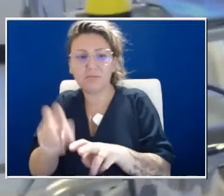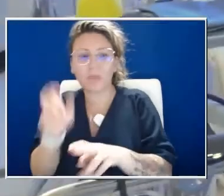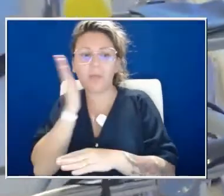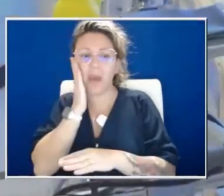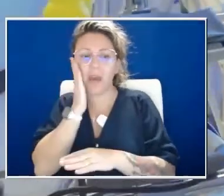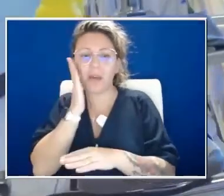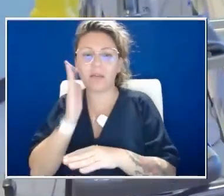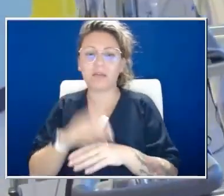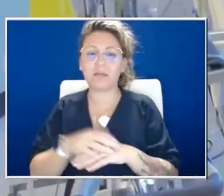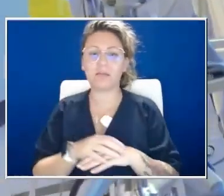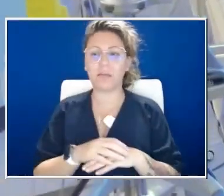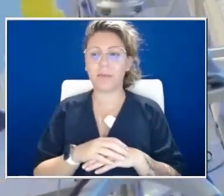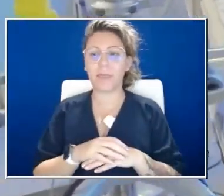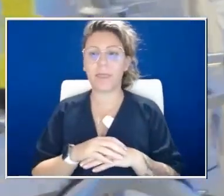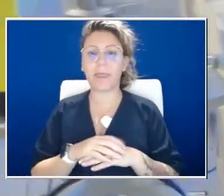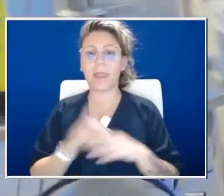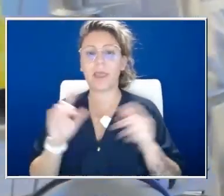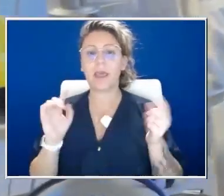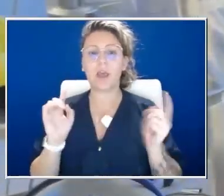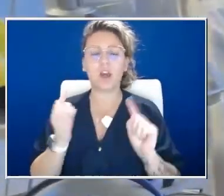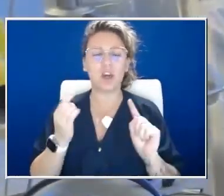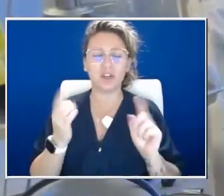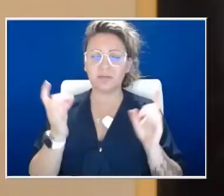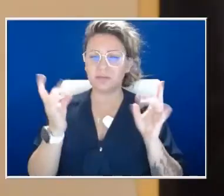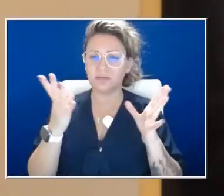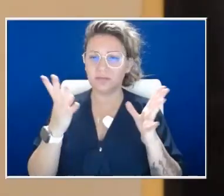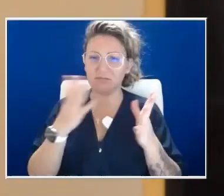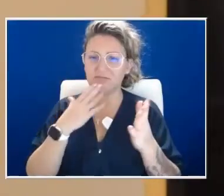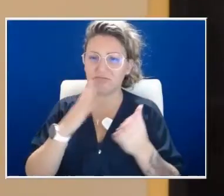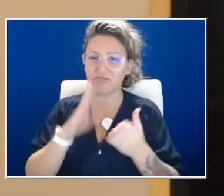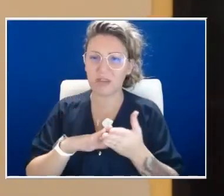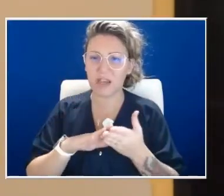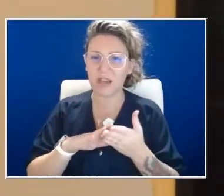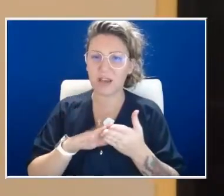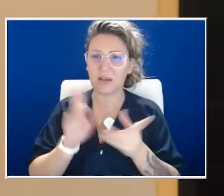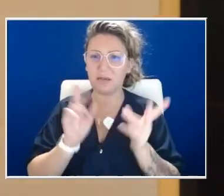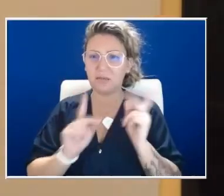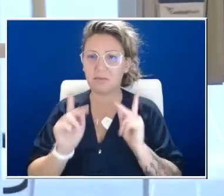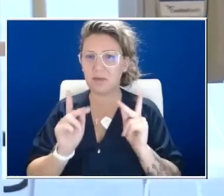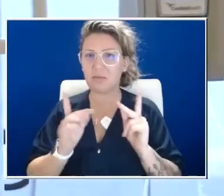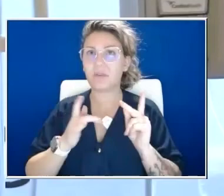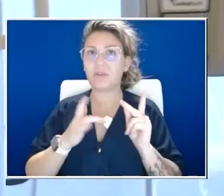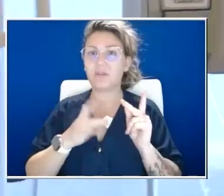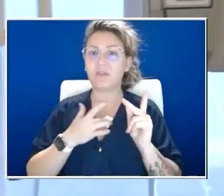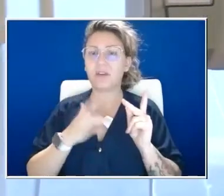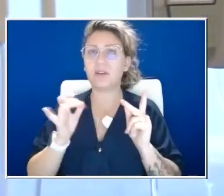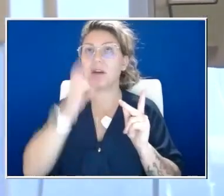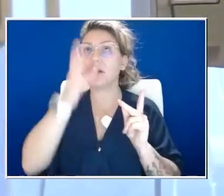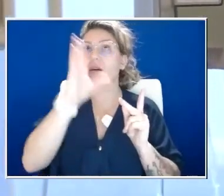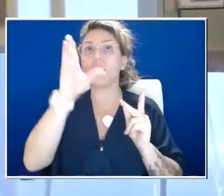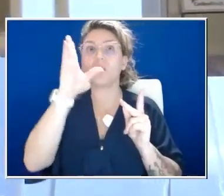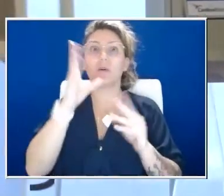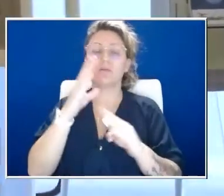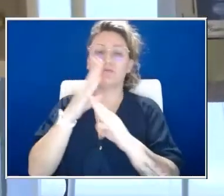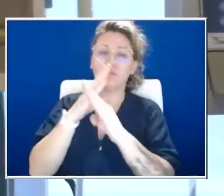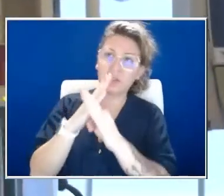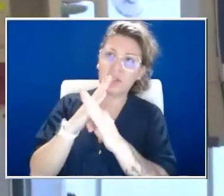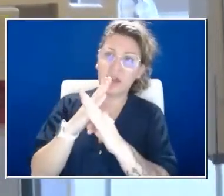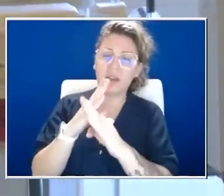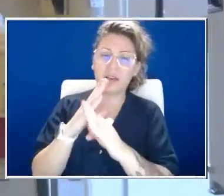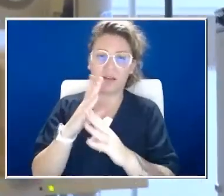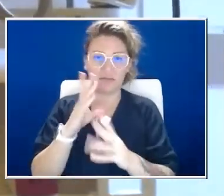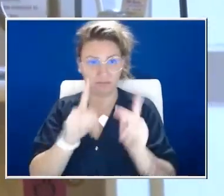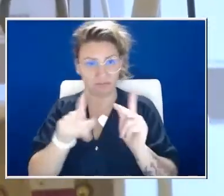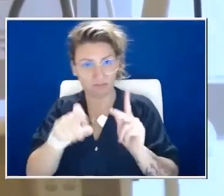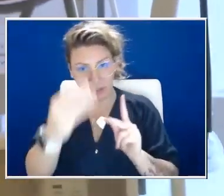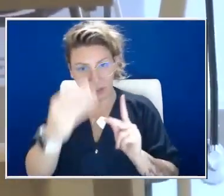It hurts so badly when I hear people say that they feel like God is going to protect them. I really want people to know that there are